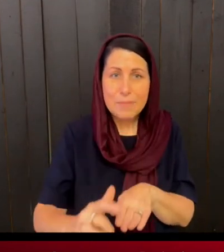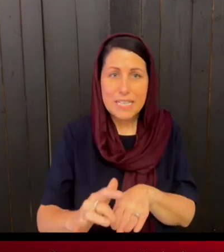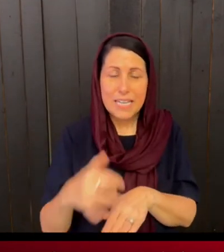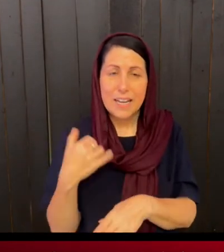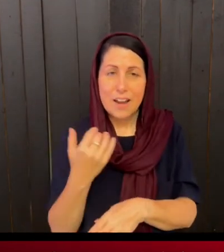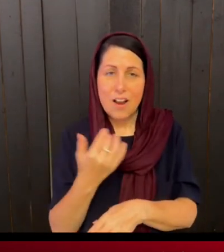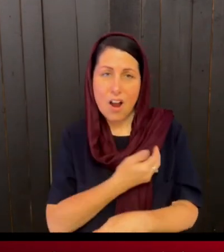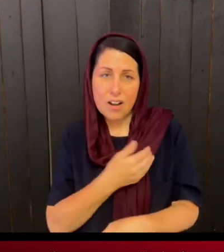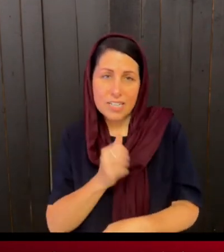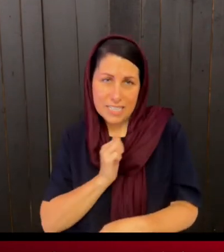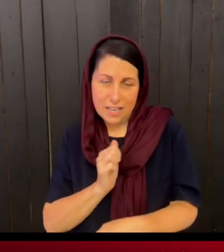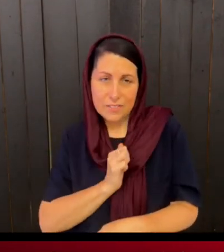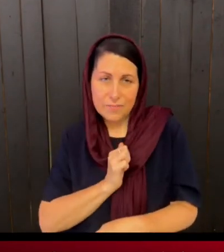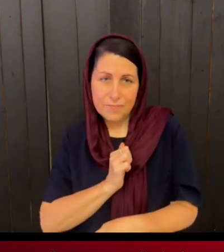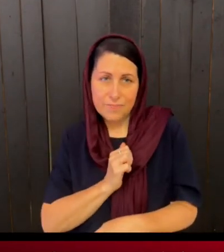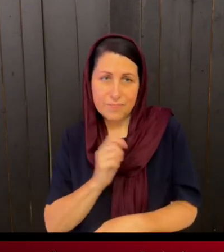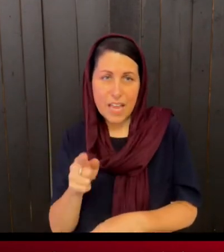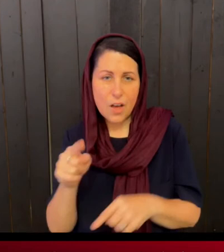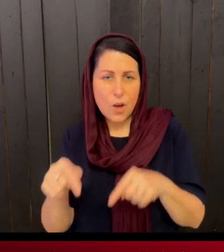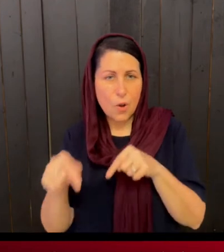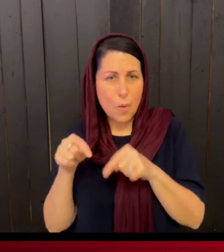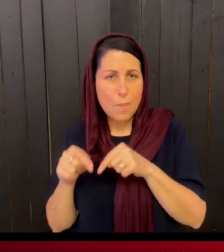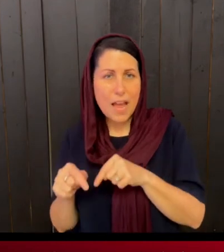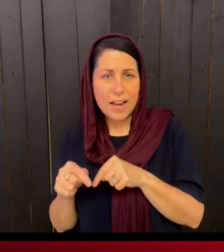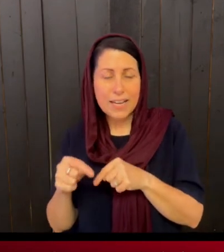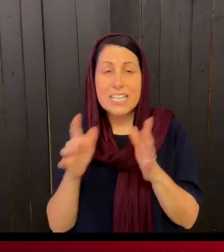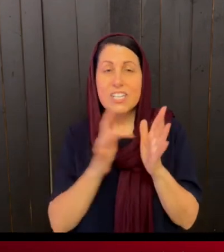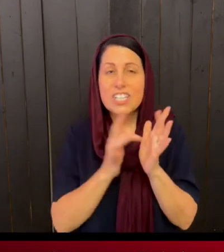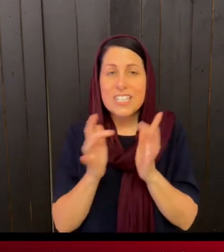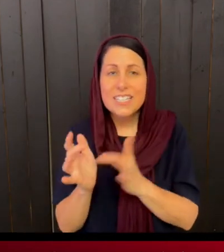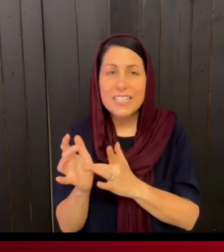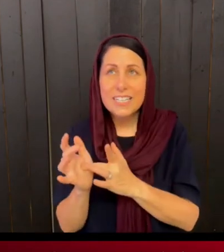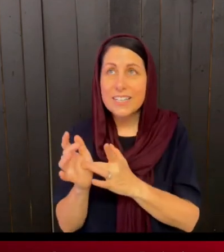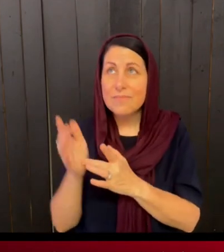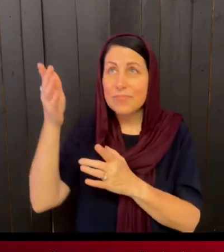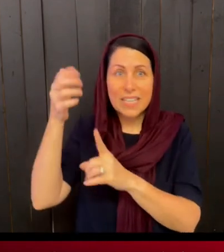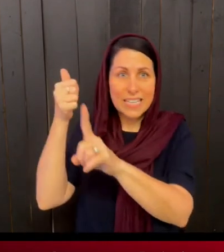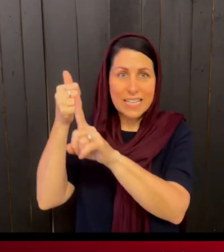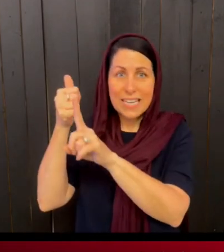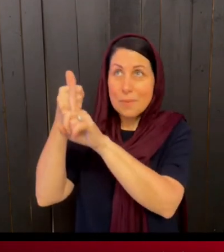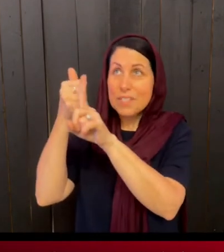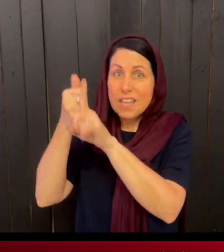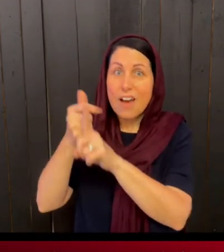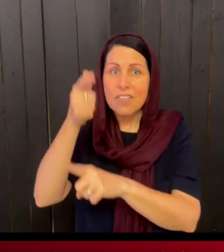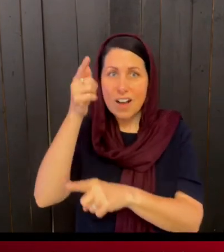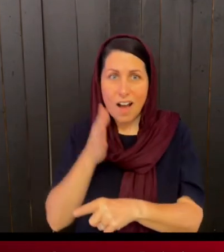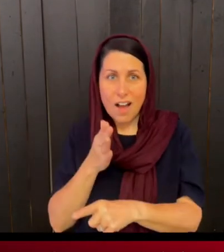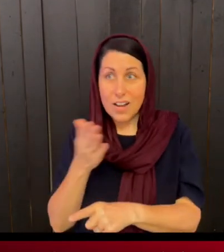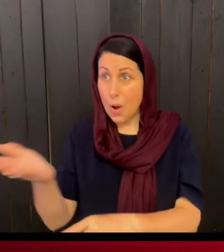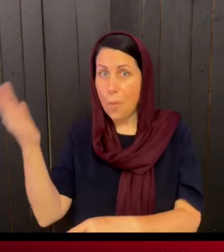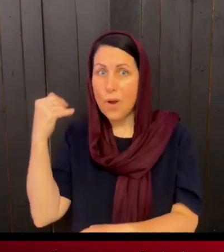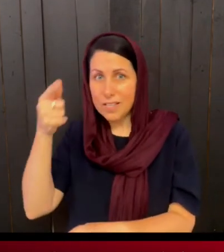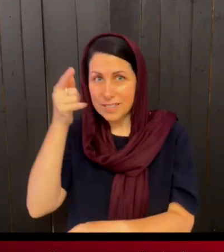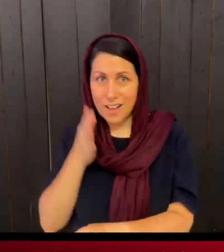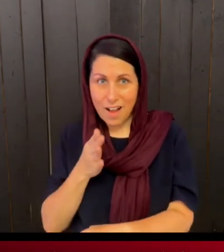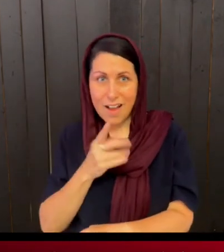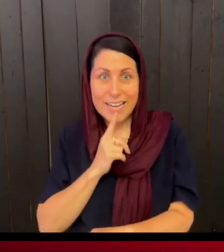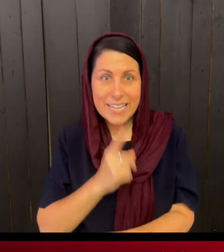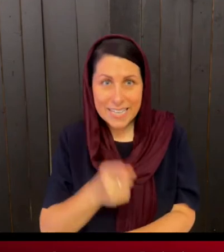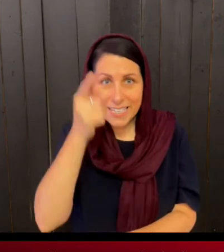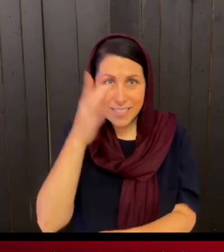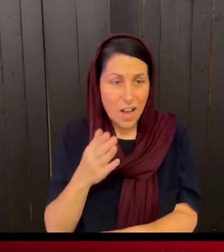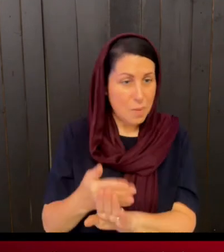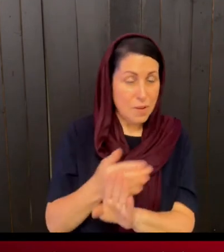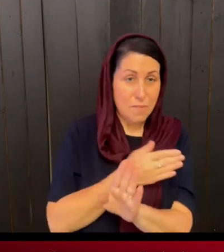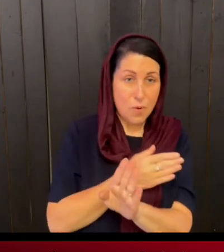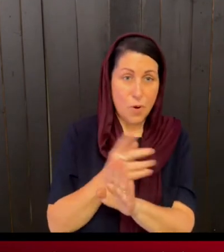over the gist of that. Jesus, he's God. He was God before he came to the cross. He